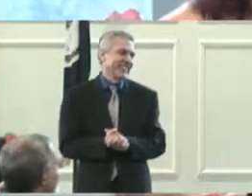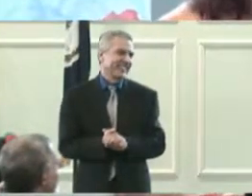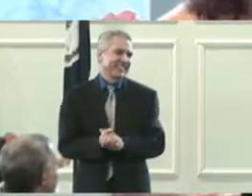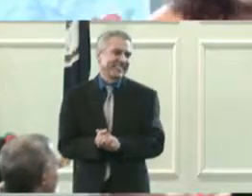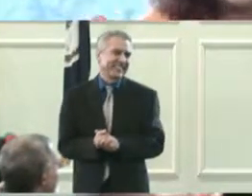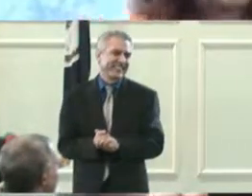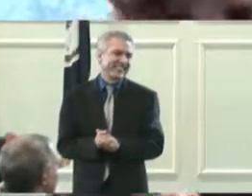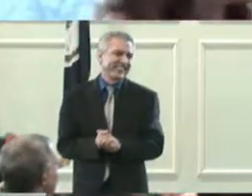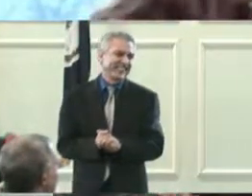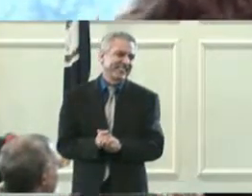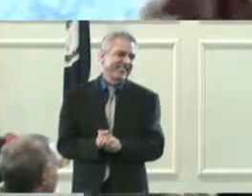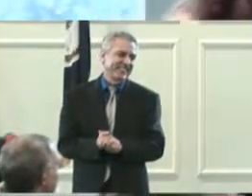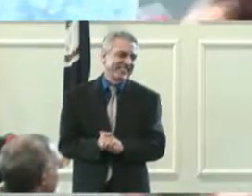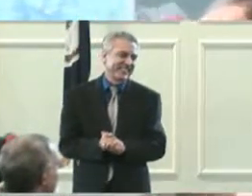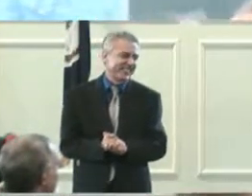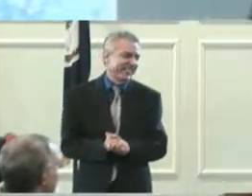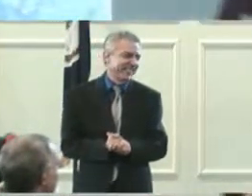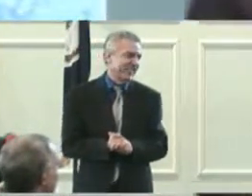Thank you.